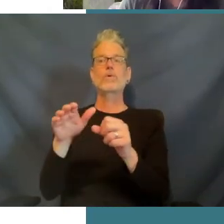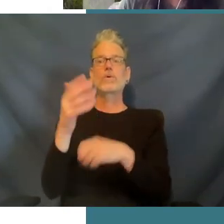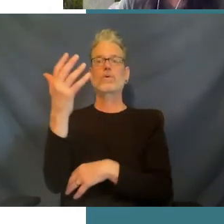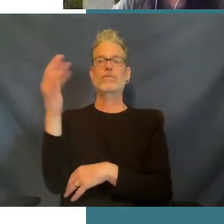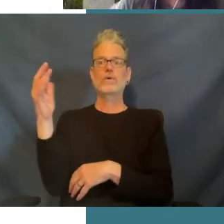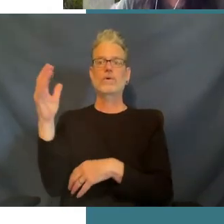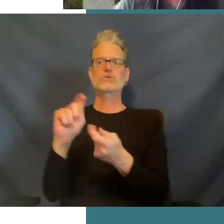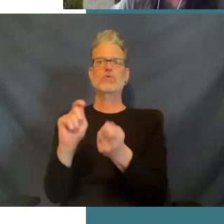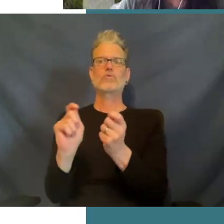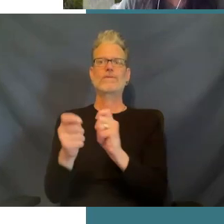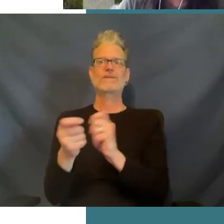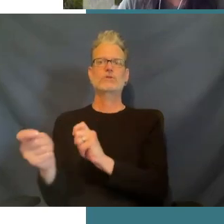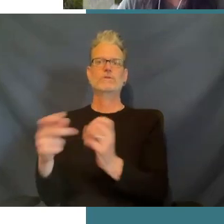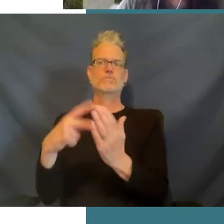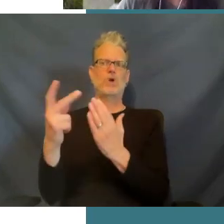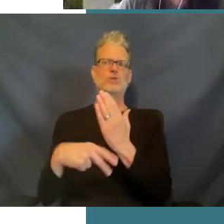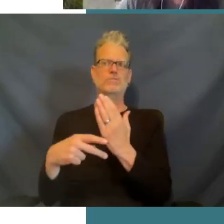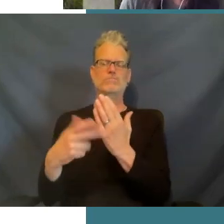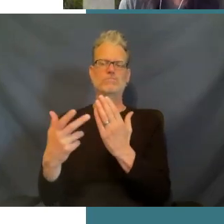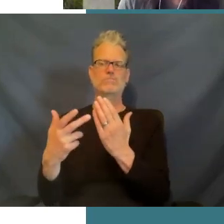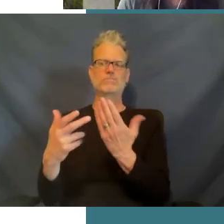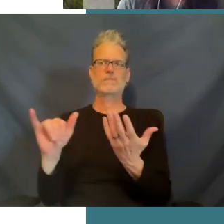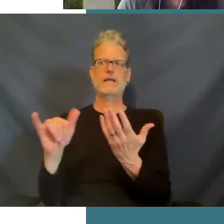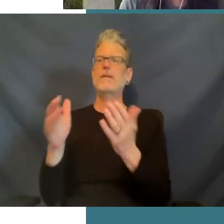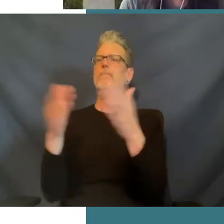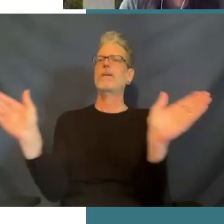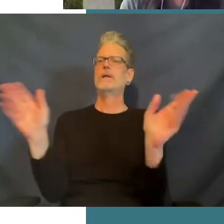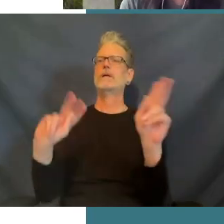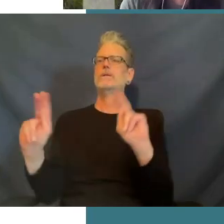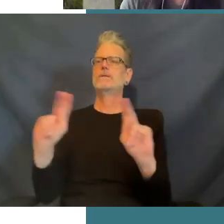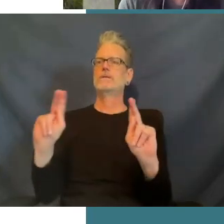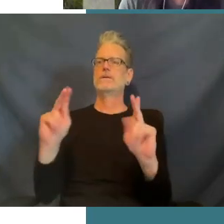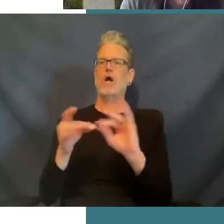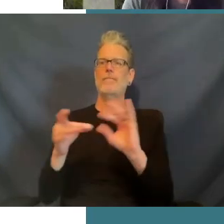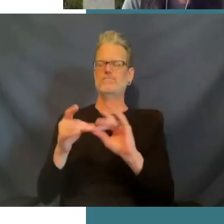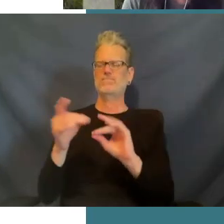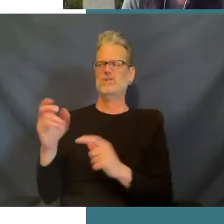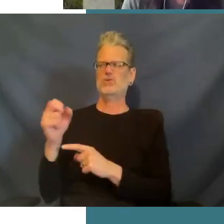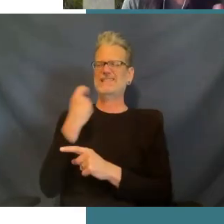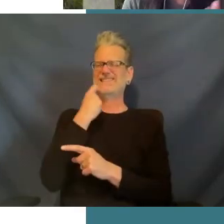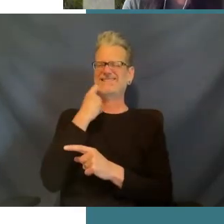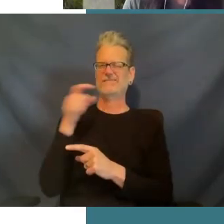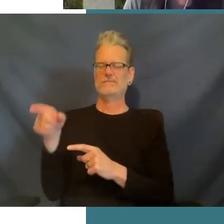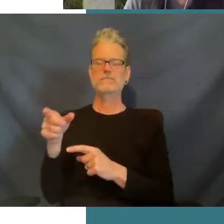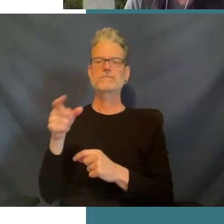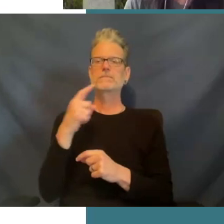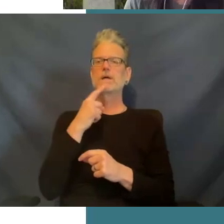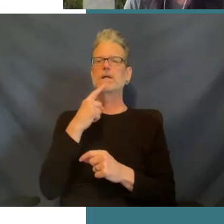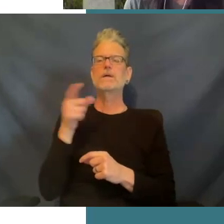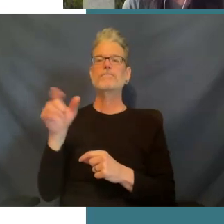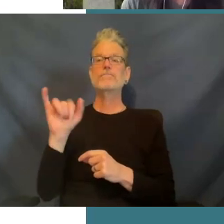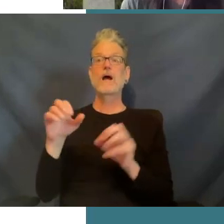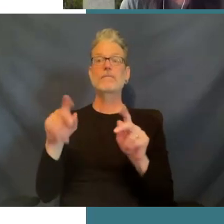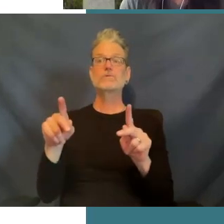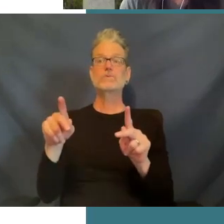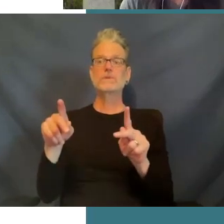other processes that involve public comment. And Chris mentioned these earlier. So those opportunities